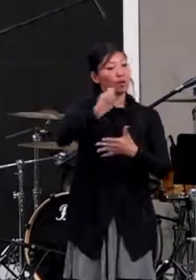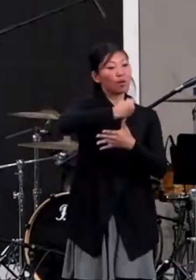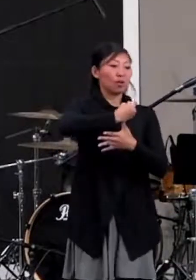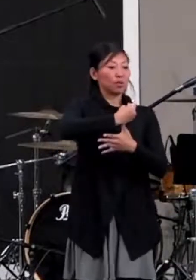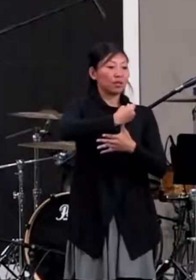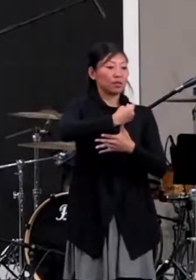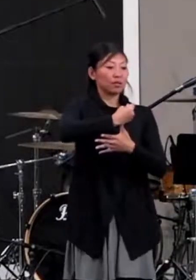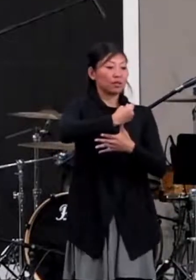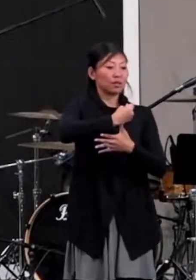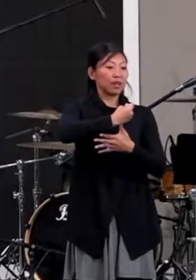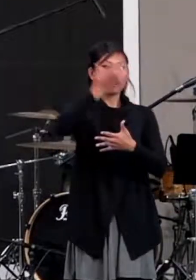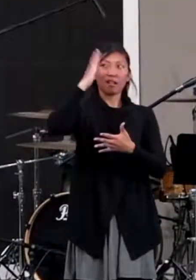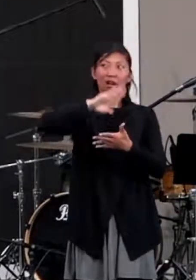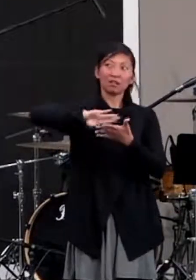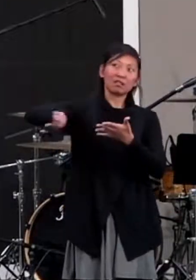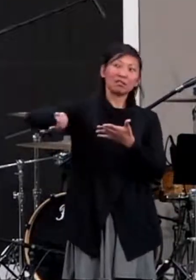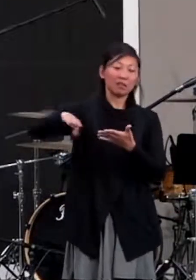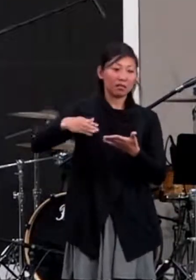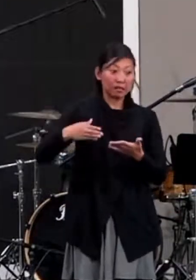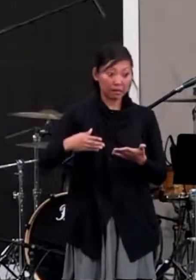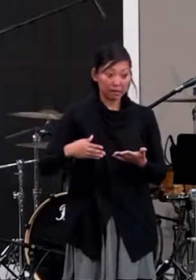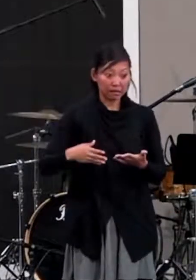life?